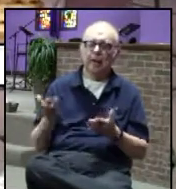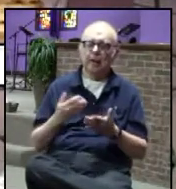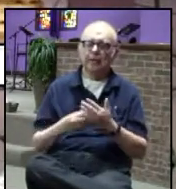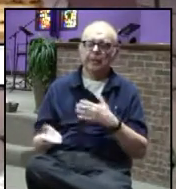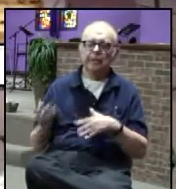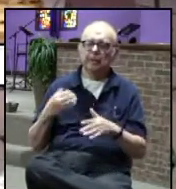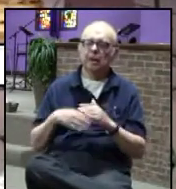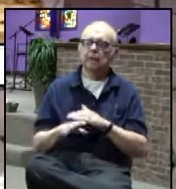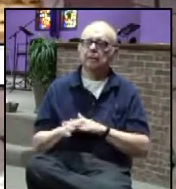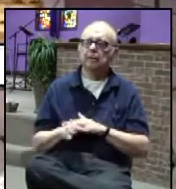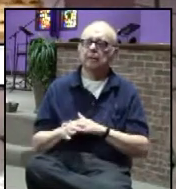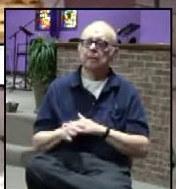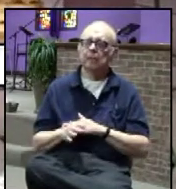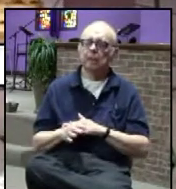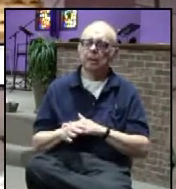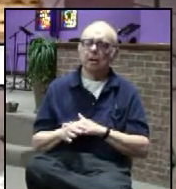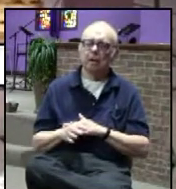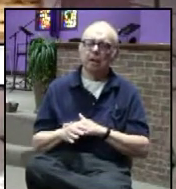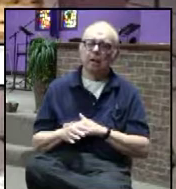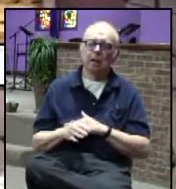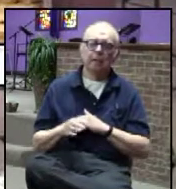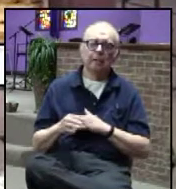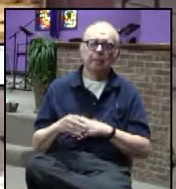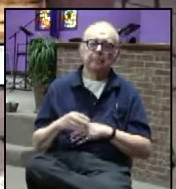it, like suckers,